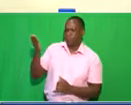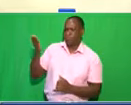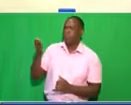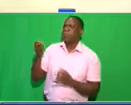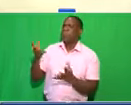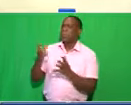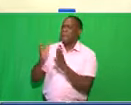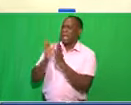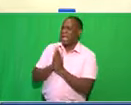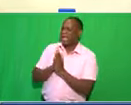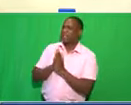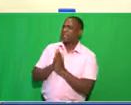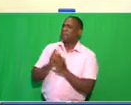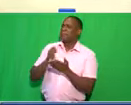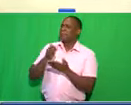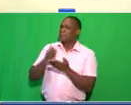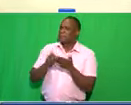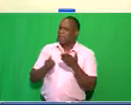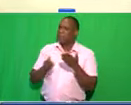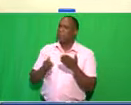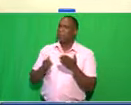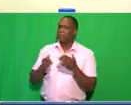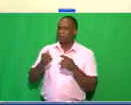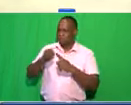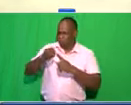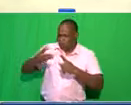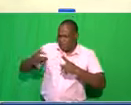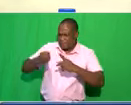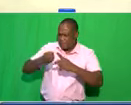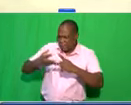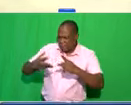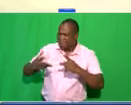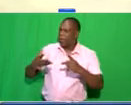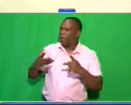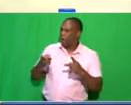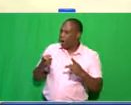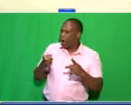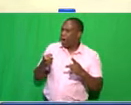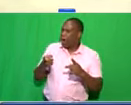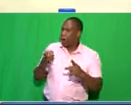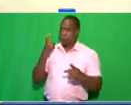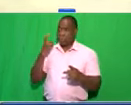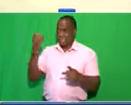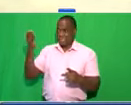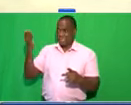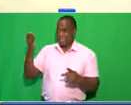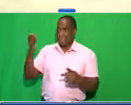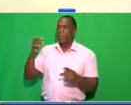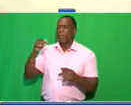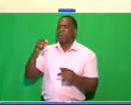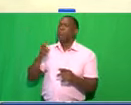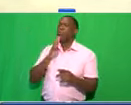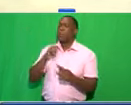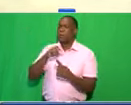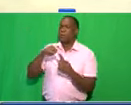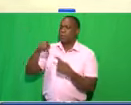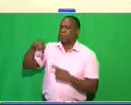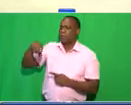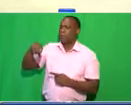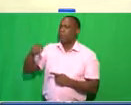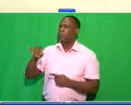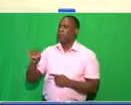some emerging details that came out of your last presentation. You talked about the PISA. We understand what that is.